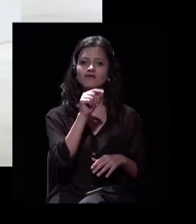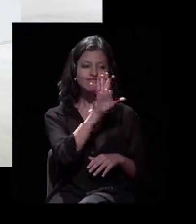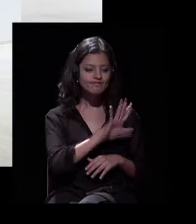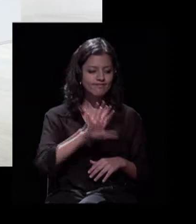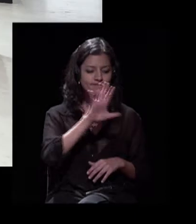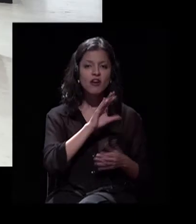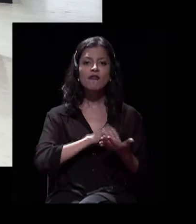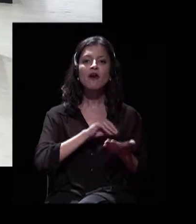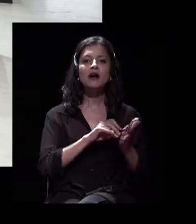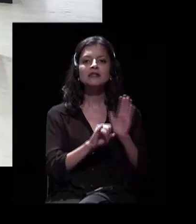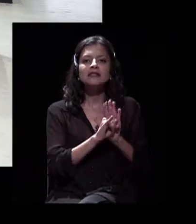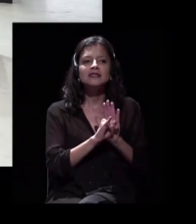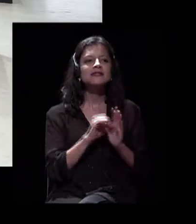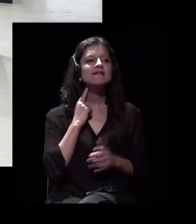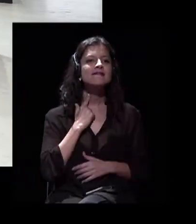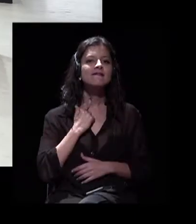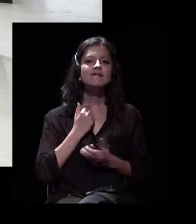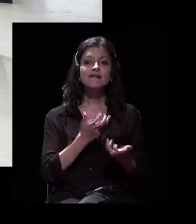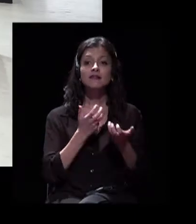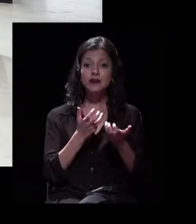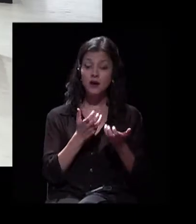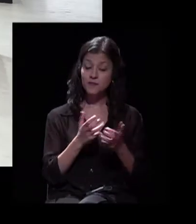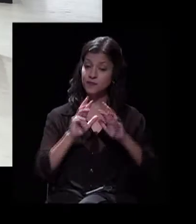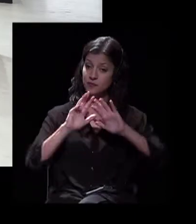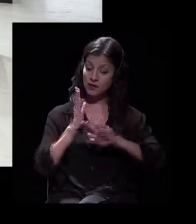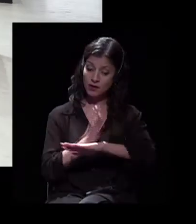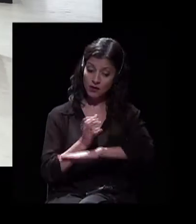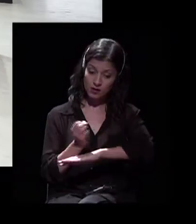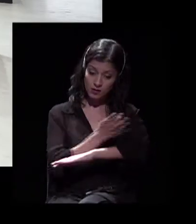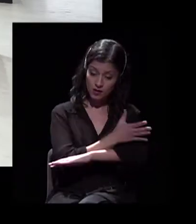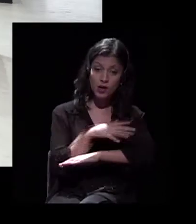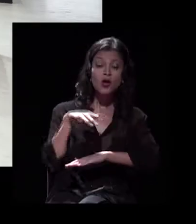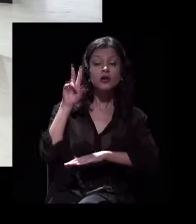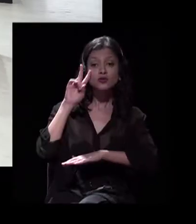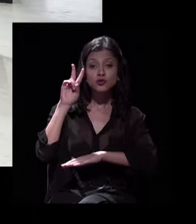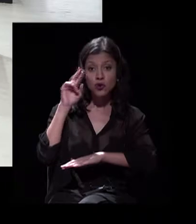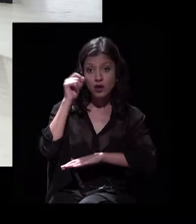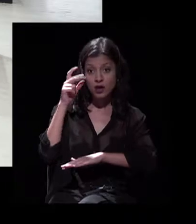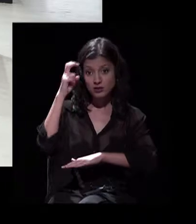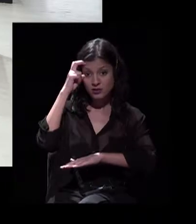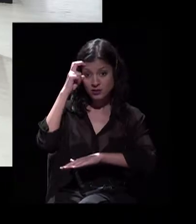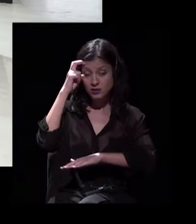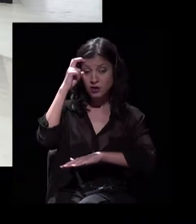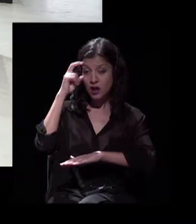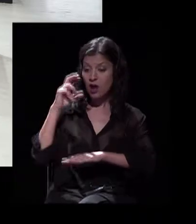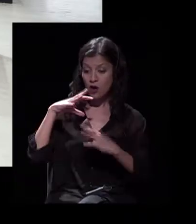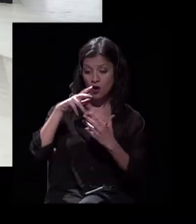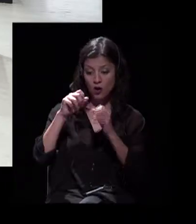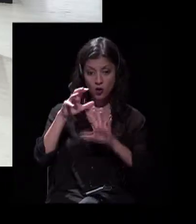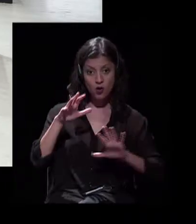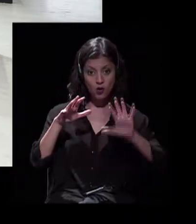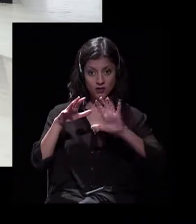linear historical narrative of Western culture. The avant-gardes of the first half of the 20th century in Latin America oscillated